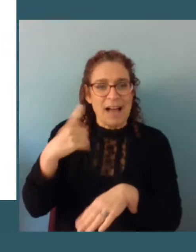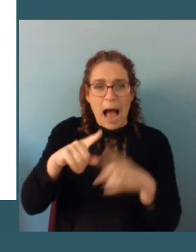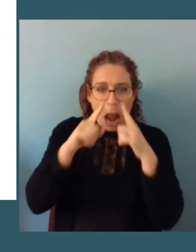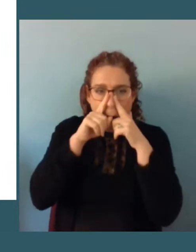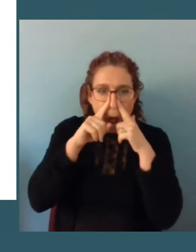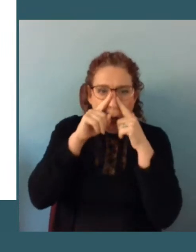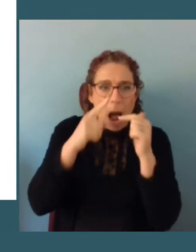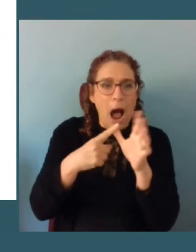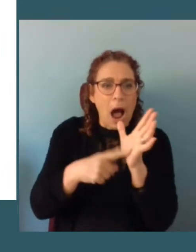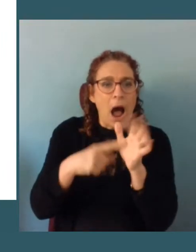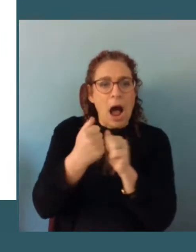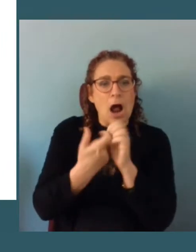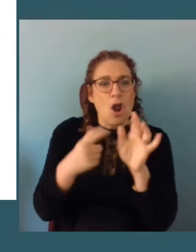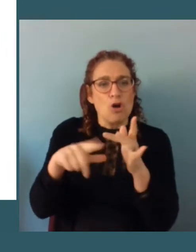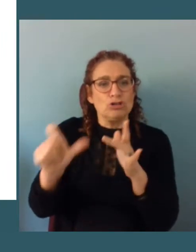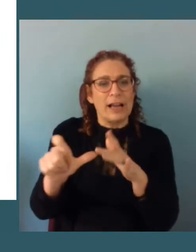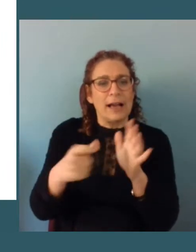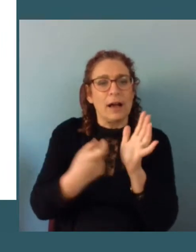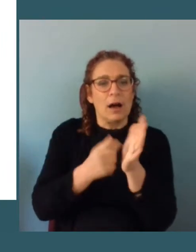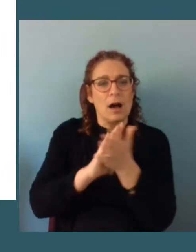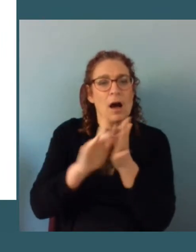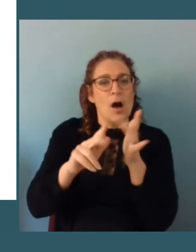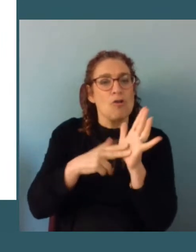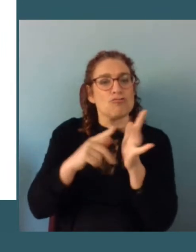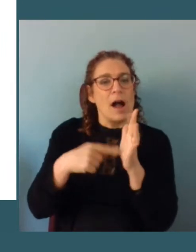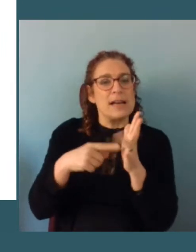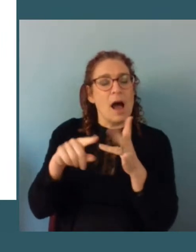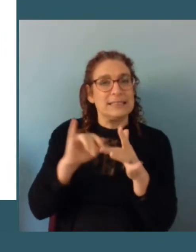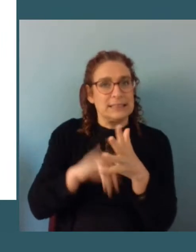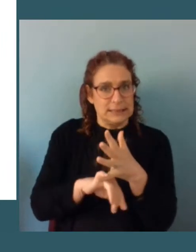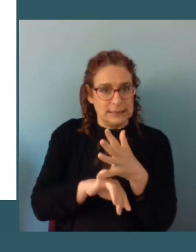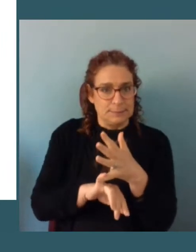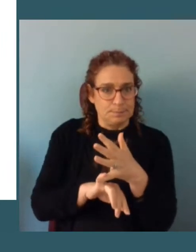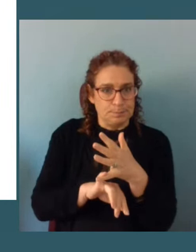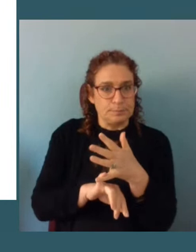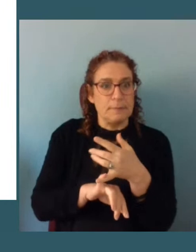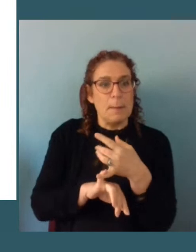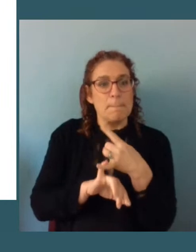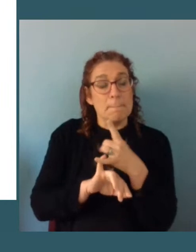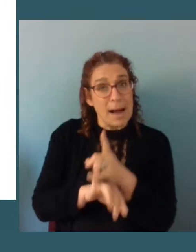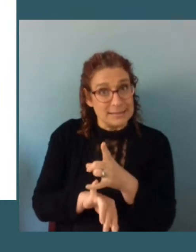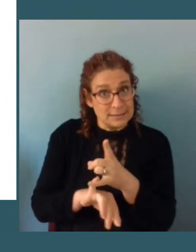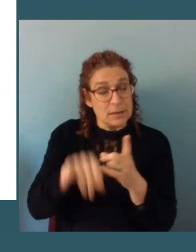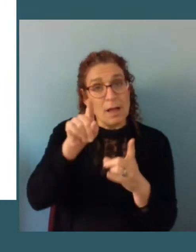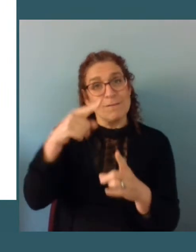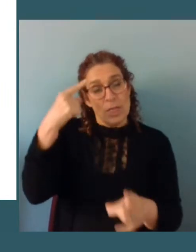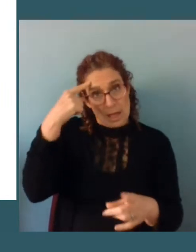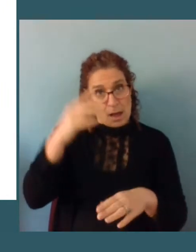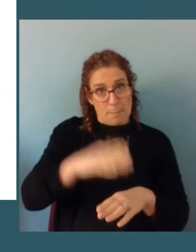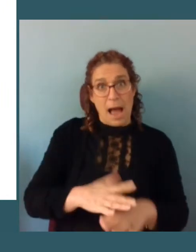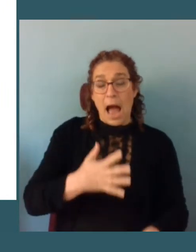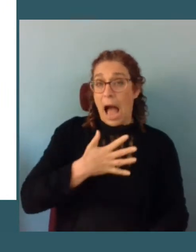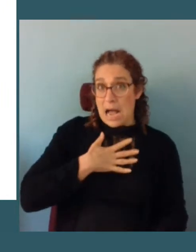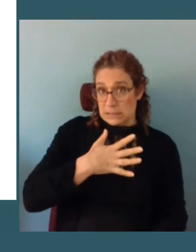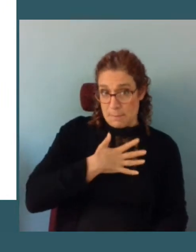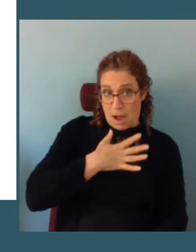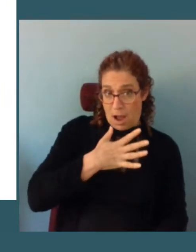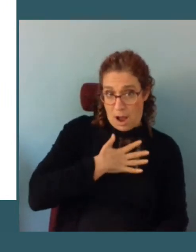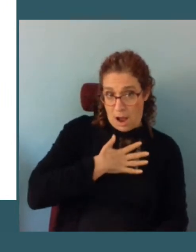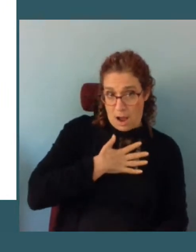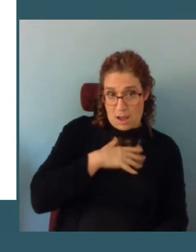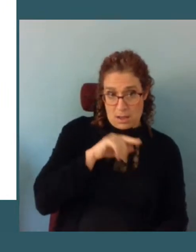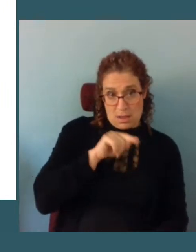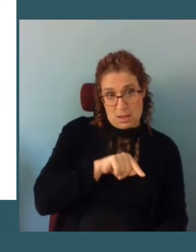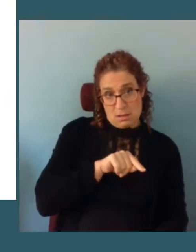However, if we look at the risk of development of asthma, it is only increased